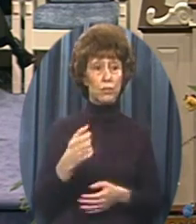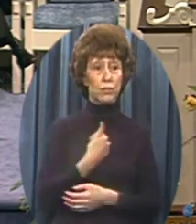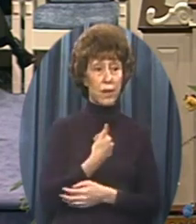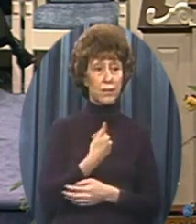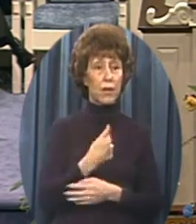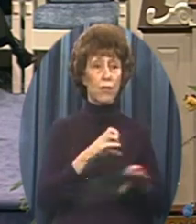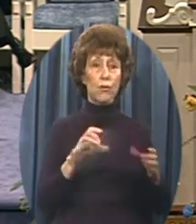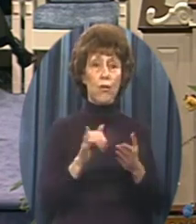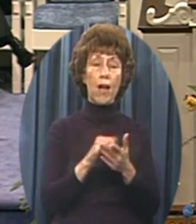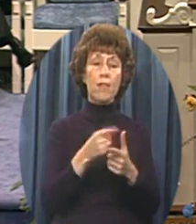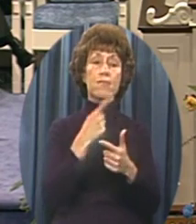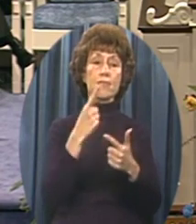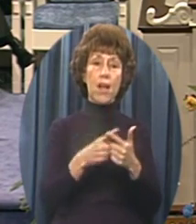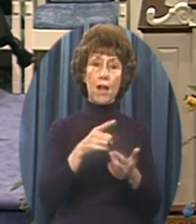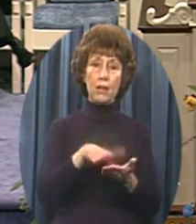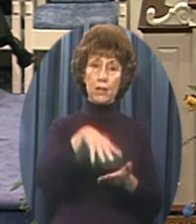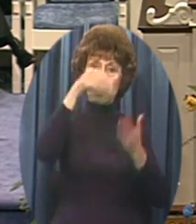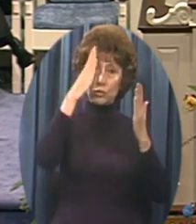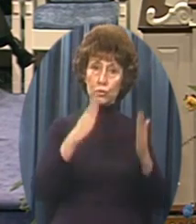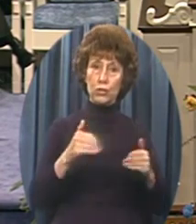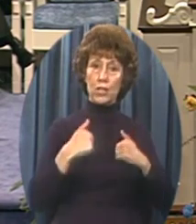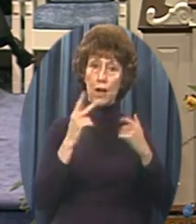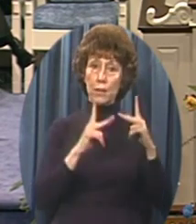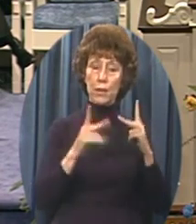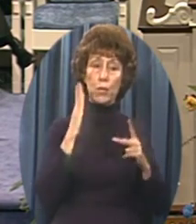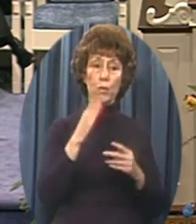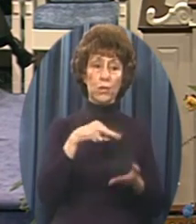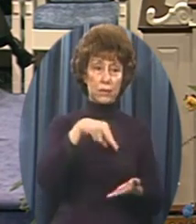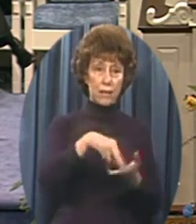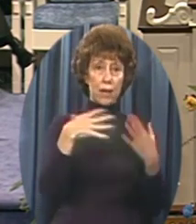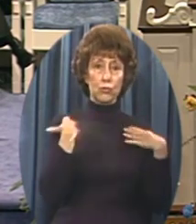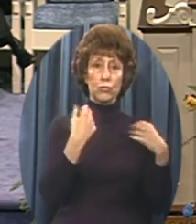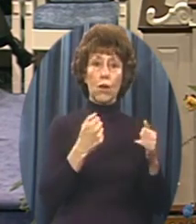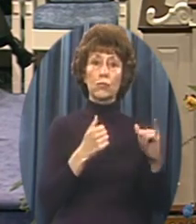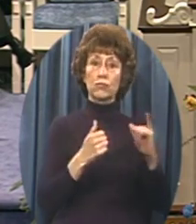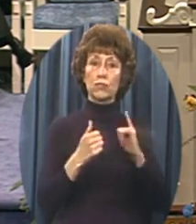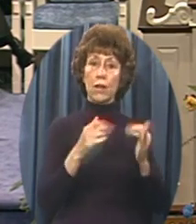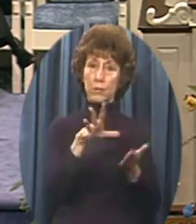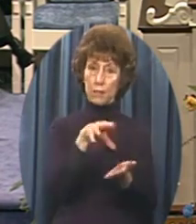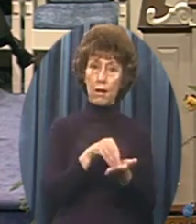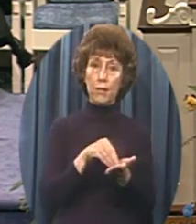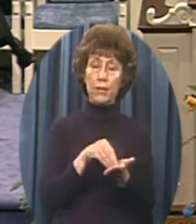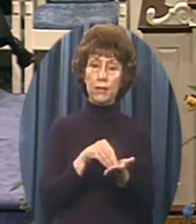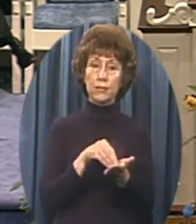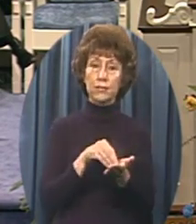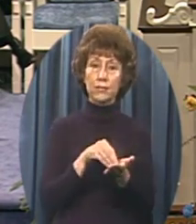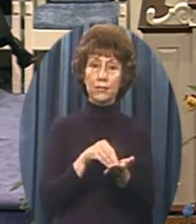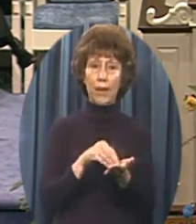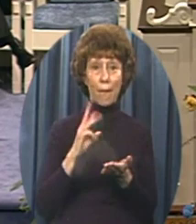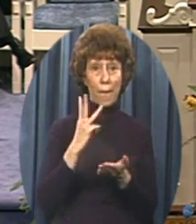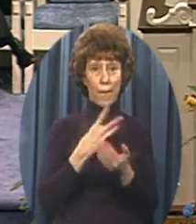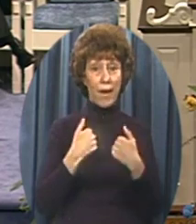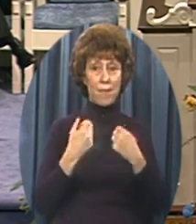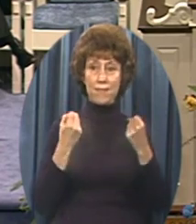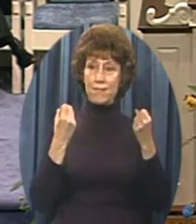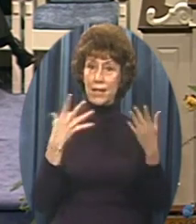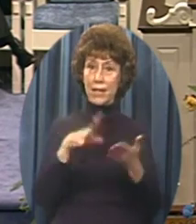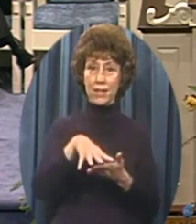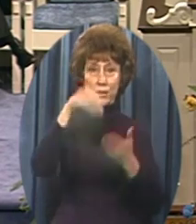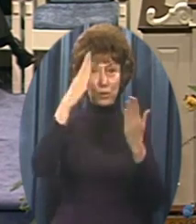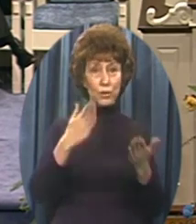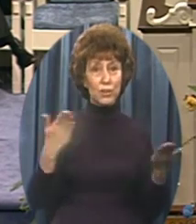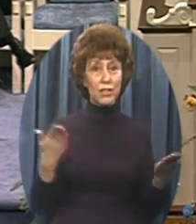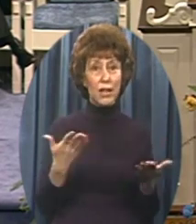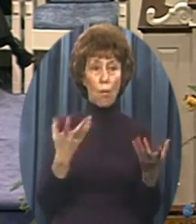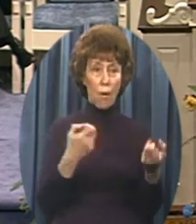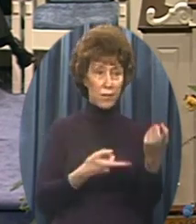at Liberty Baptist than we can accommodate. Our problem is not where to get students. Our problem is what to do with them. And they come here and we tell them